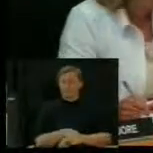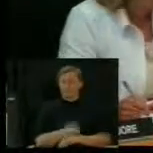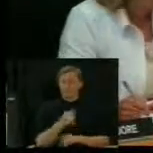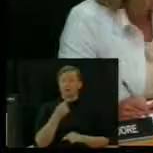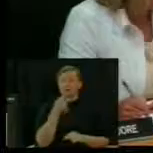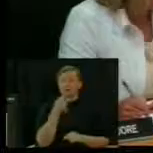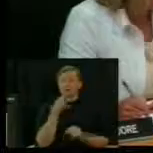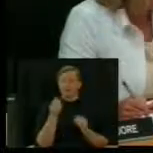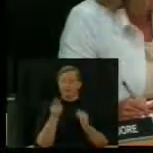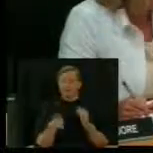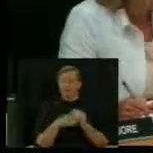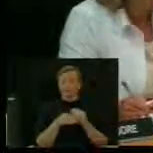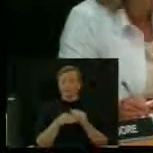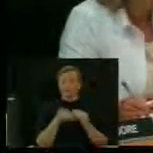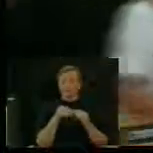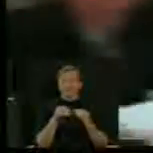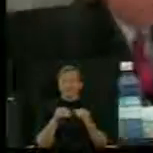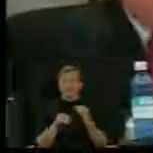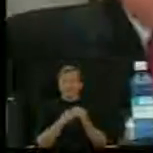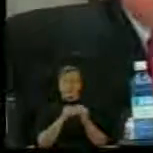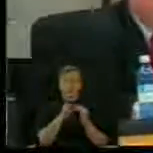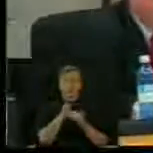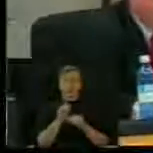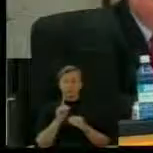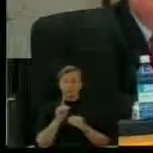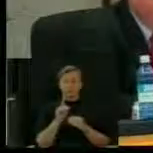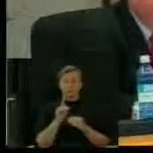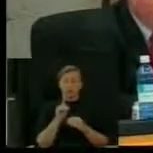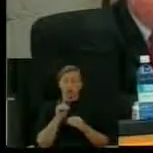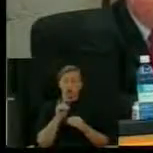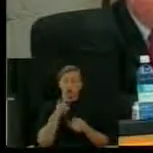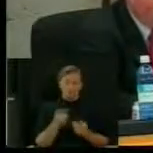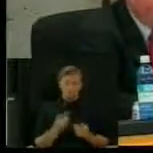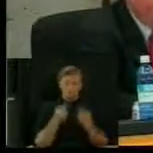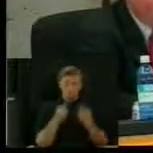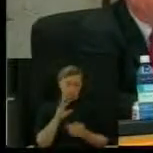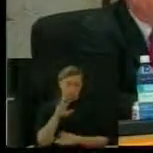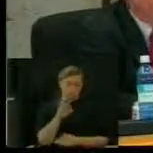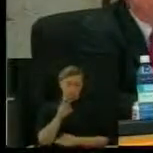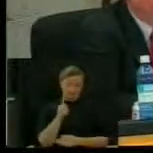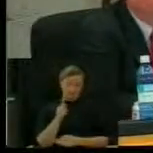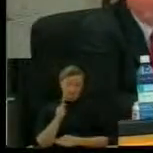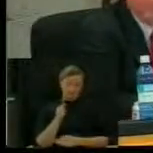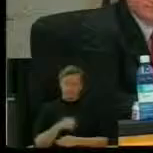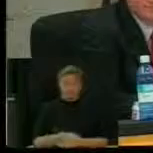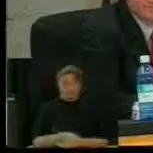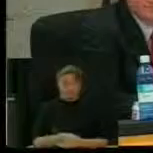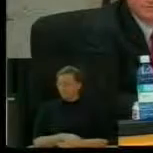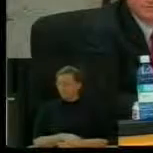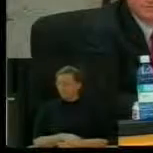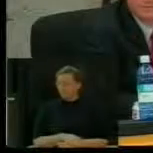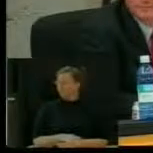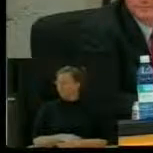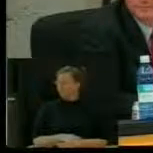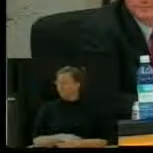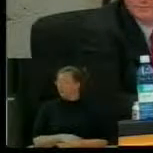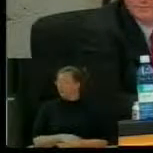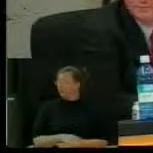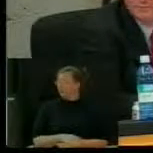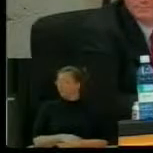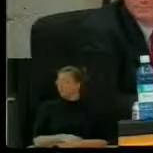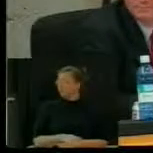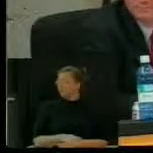All the amendment, right? Yes, to withdraw. Repeat the amendment. What was the amendment? The amendment is to withdraw